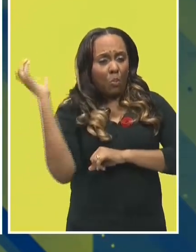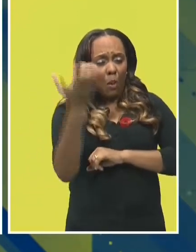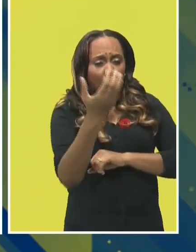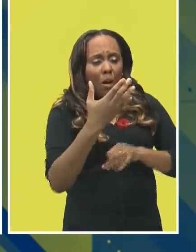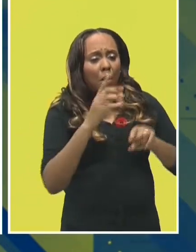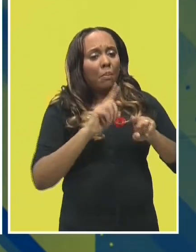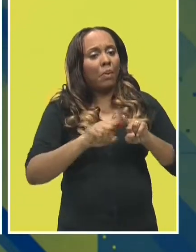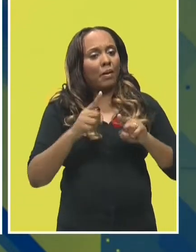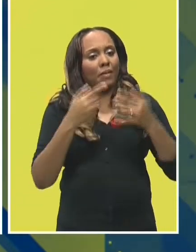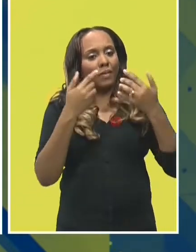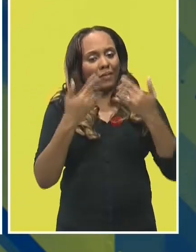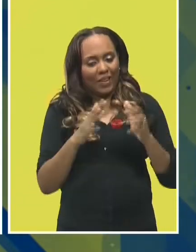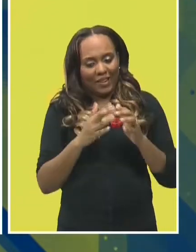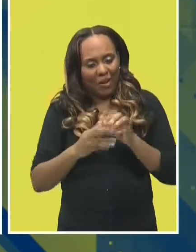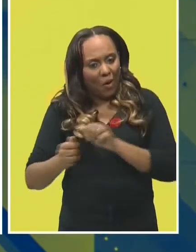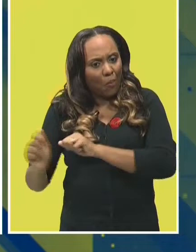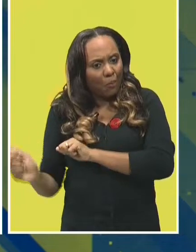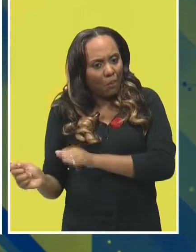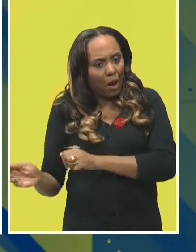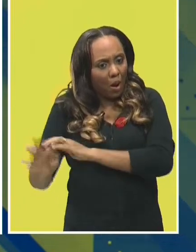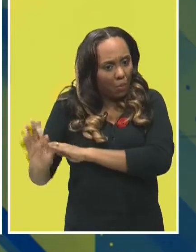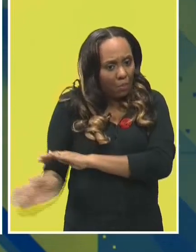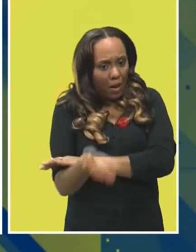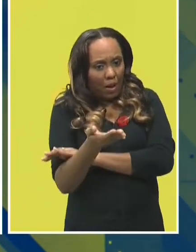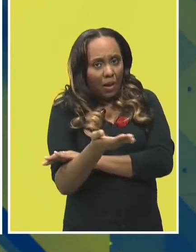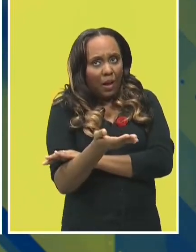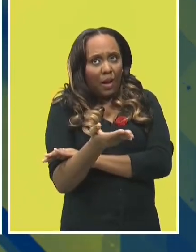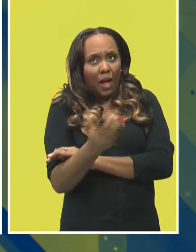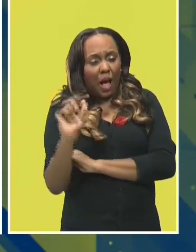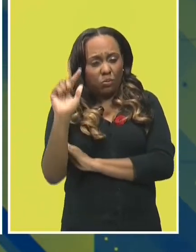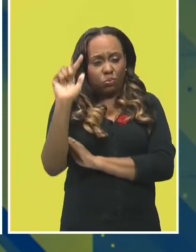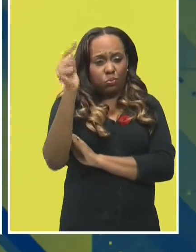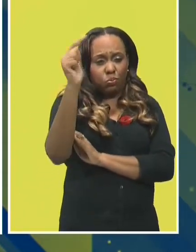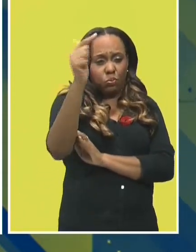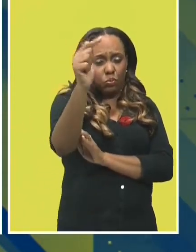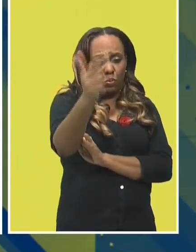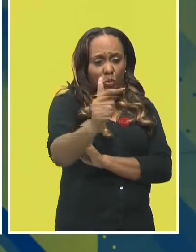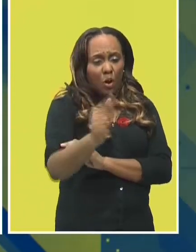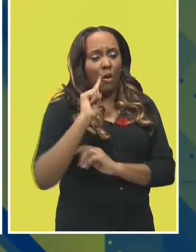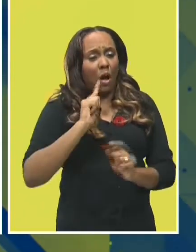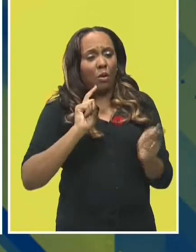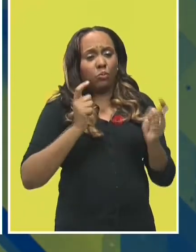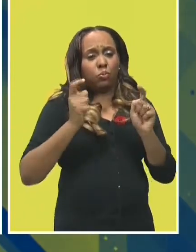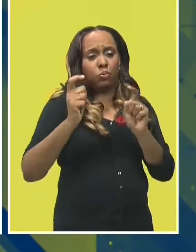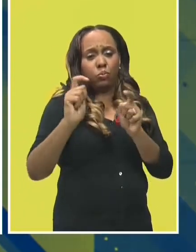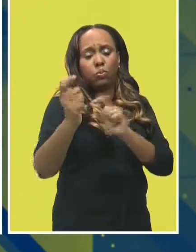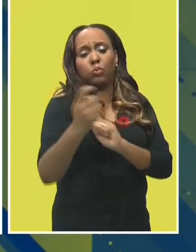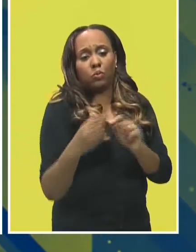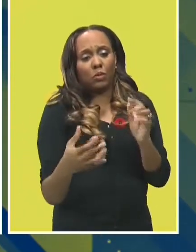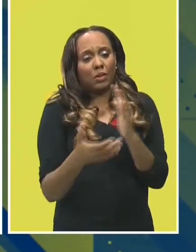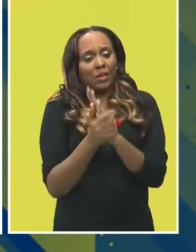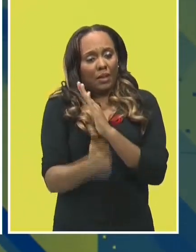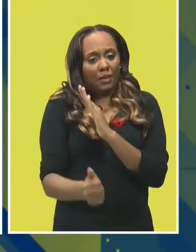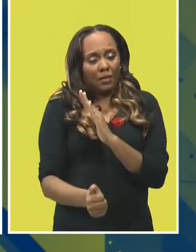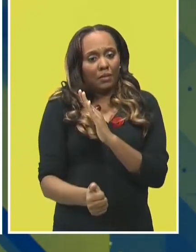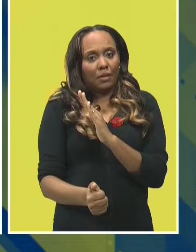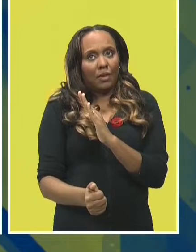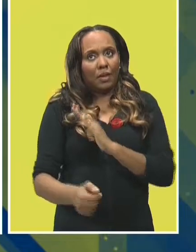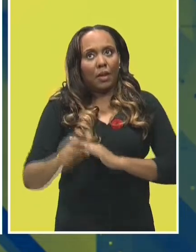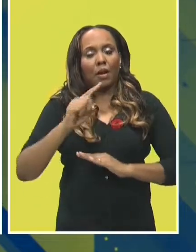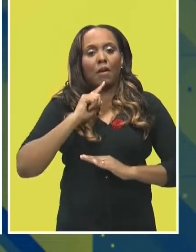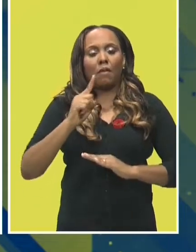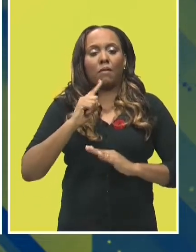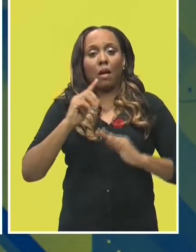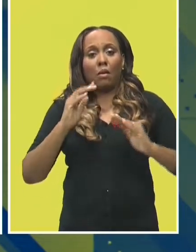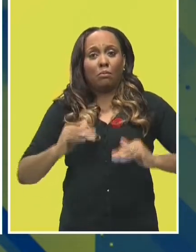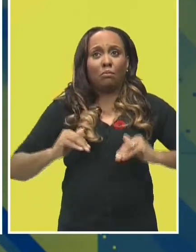As his glorious career progressed, the roles reversed, an indication of Sobers' adaptive abilities. His batsmanship reached its peak